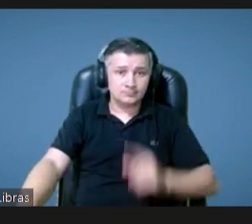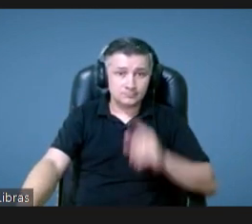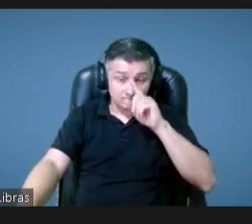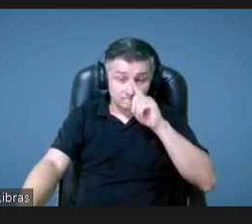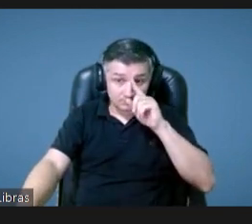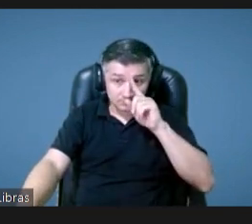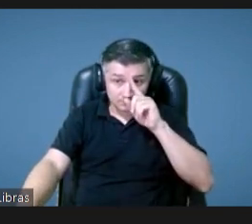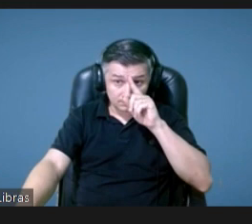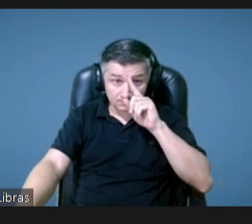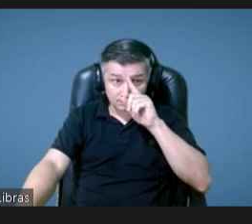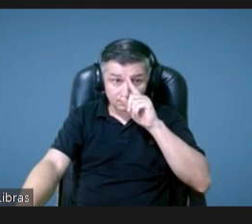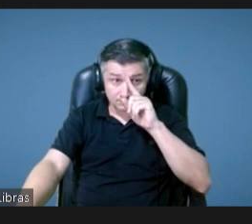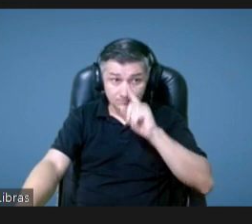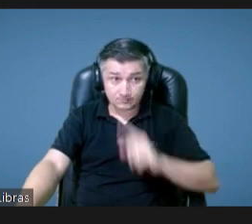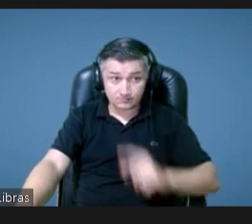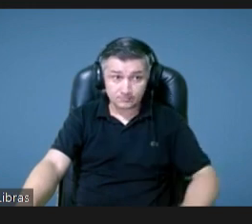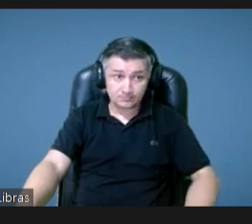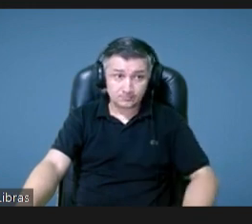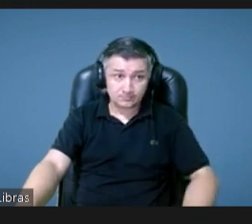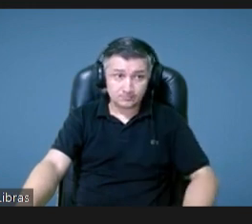the presentation.